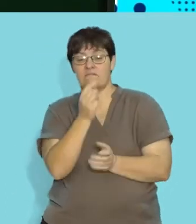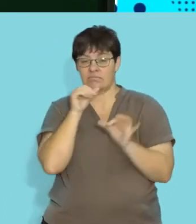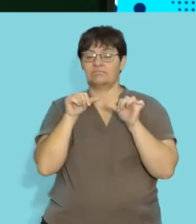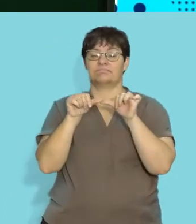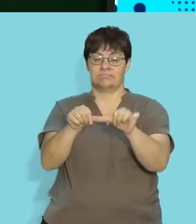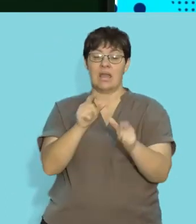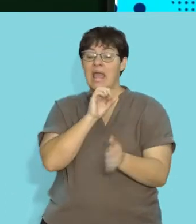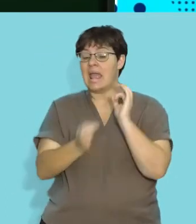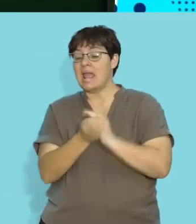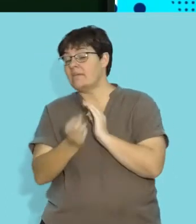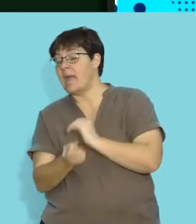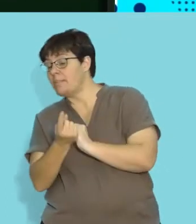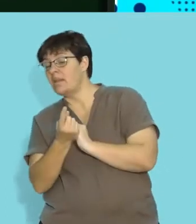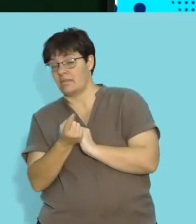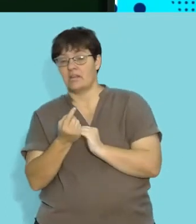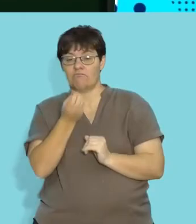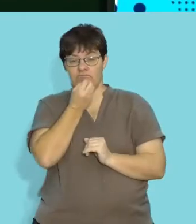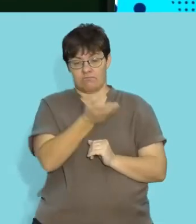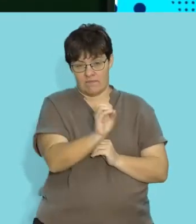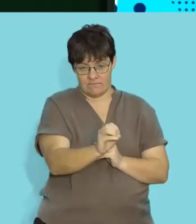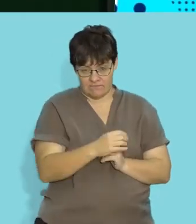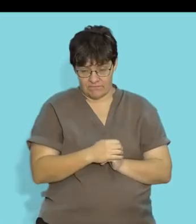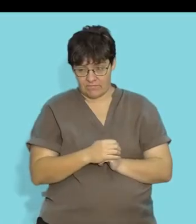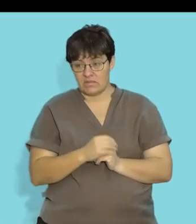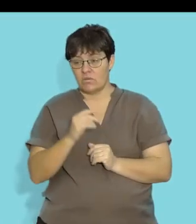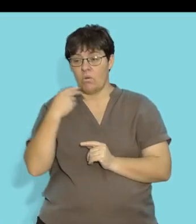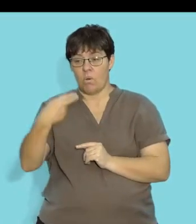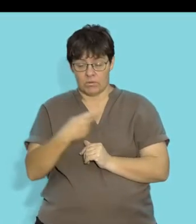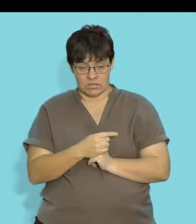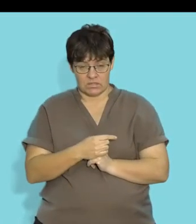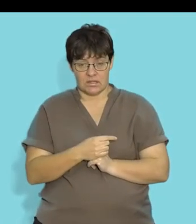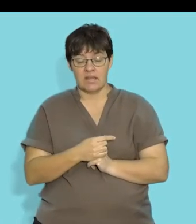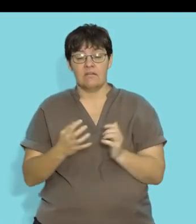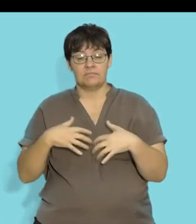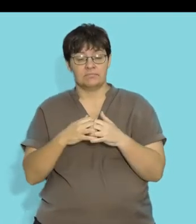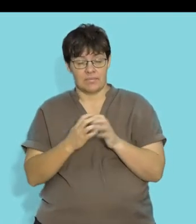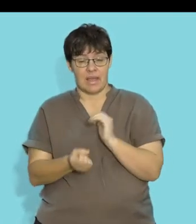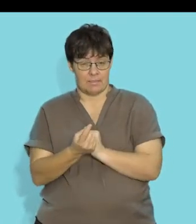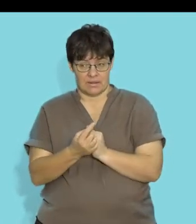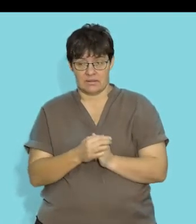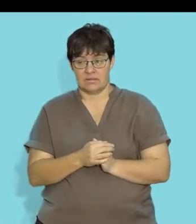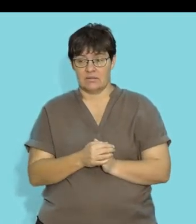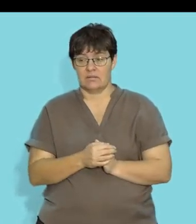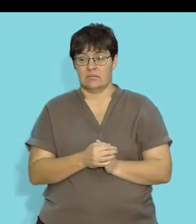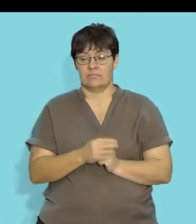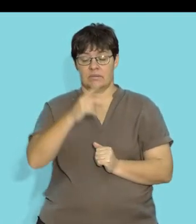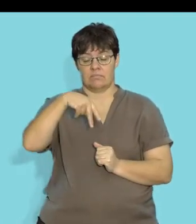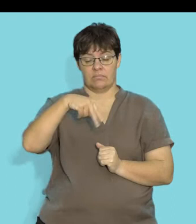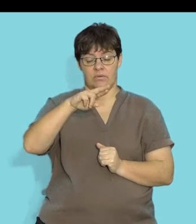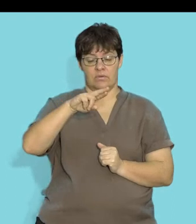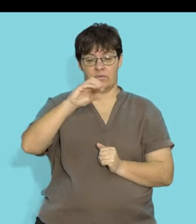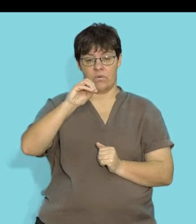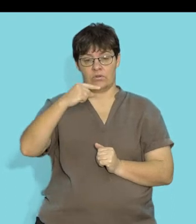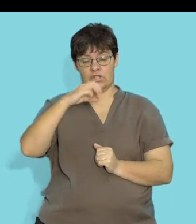endometrium in case fertilization has occurred. So the hormone here would be, when fertilization does occur, would